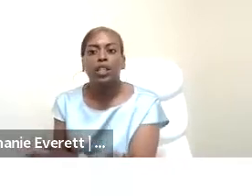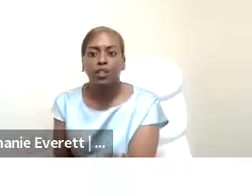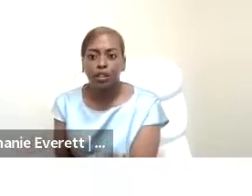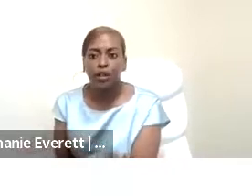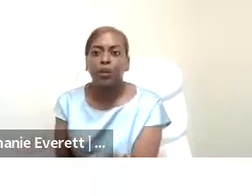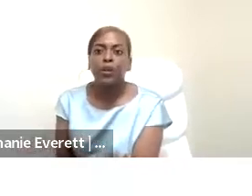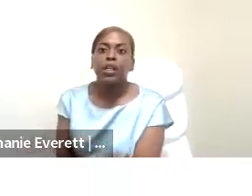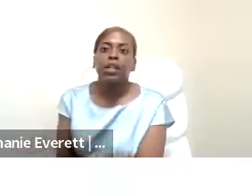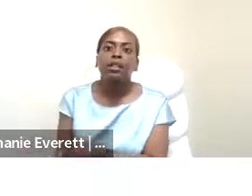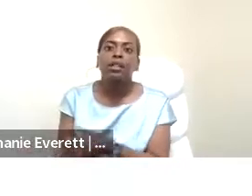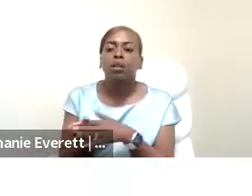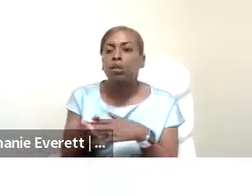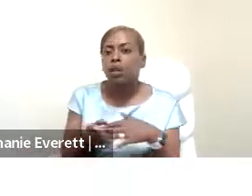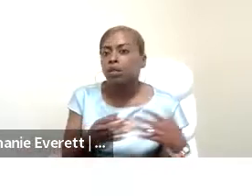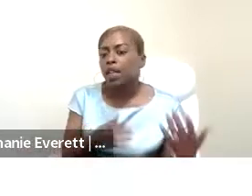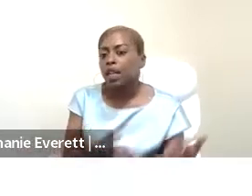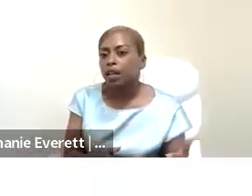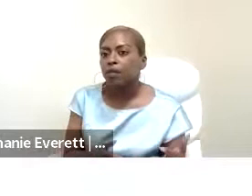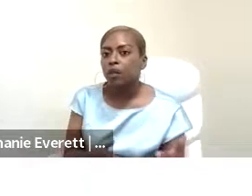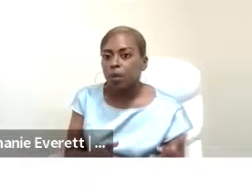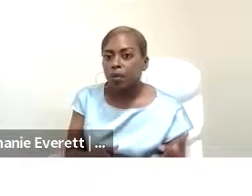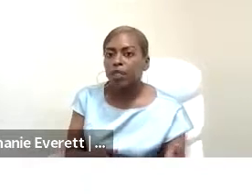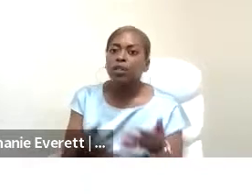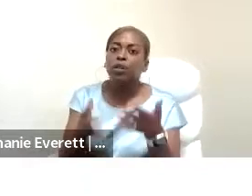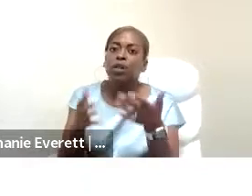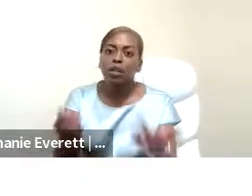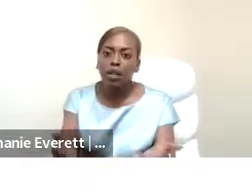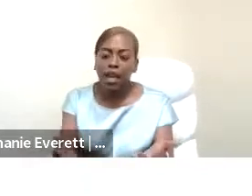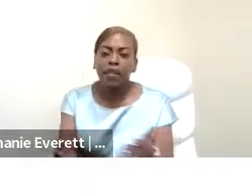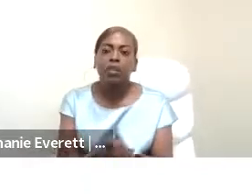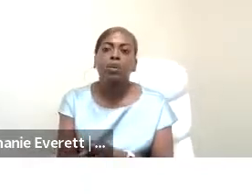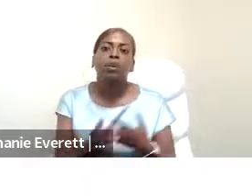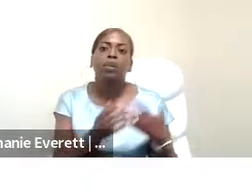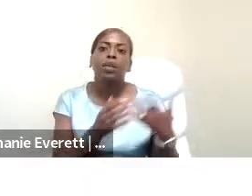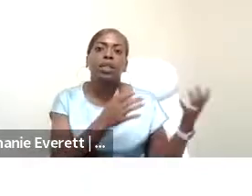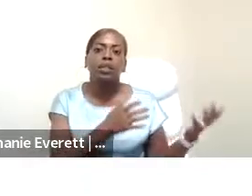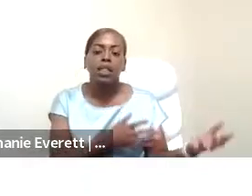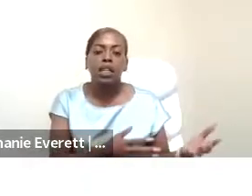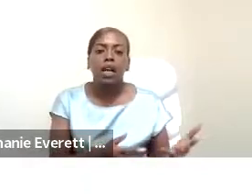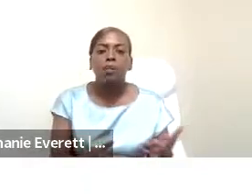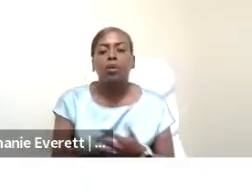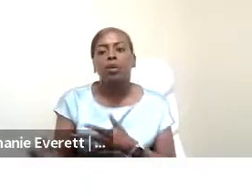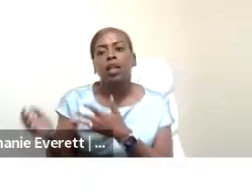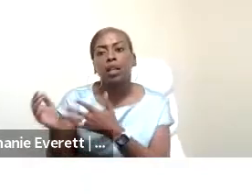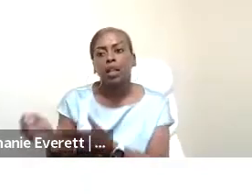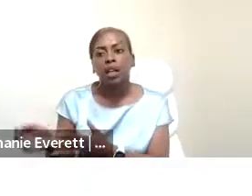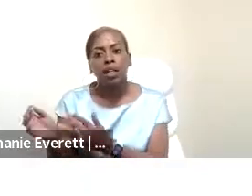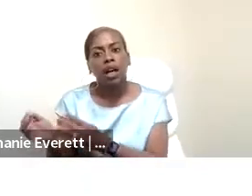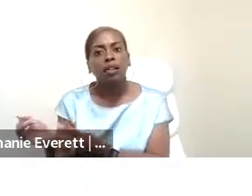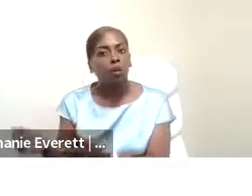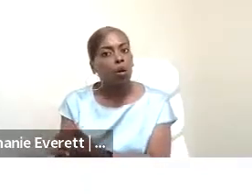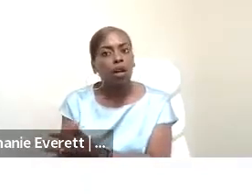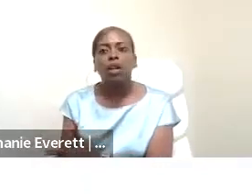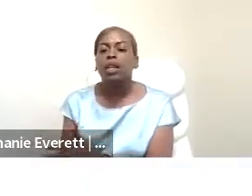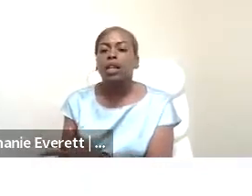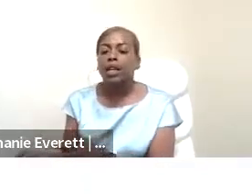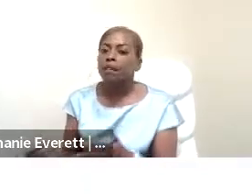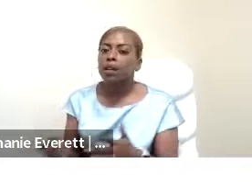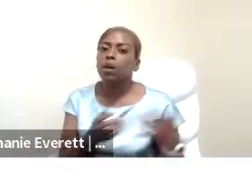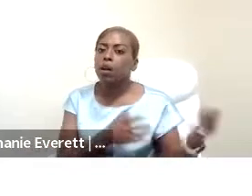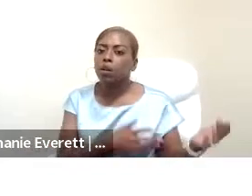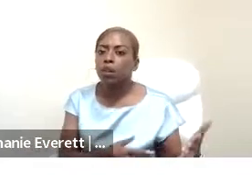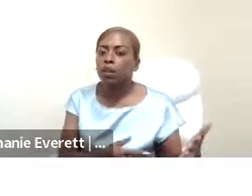doing in year 2. And so we are relying on the public to do it, having these board meetings, doing a lot of work in